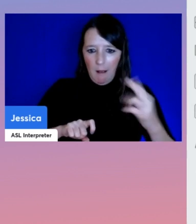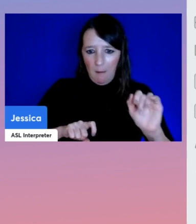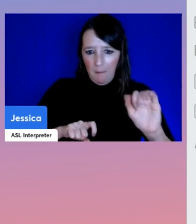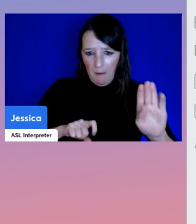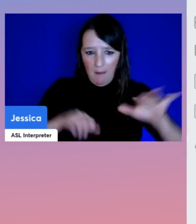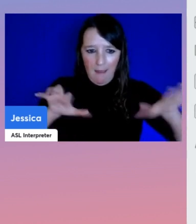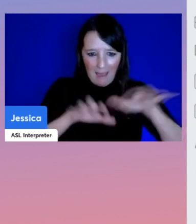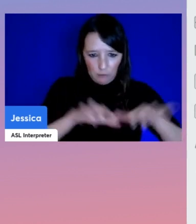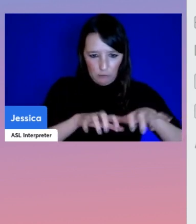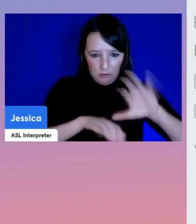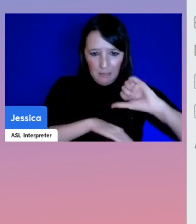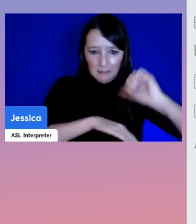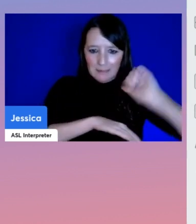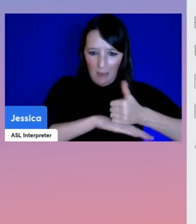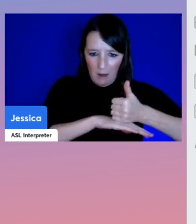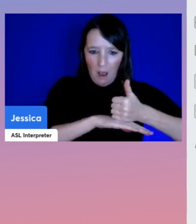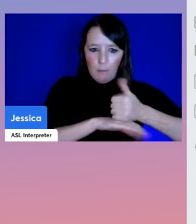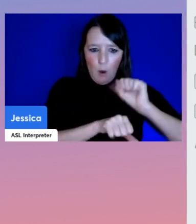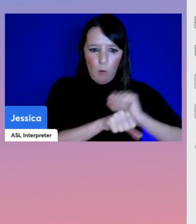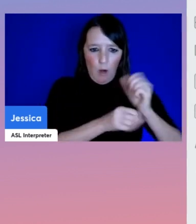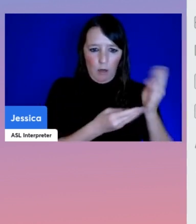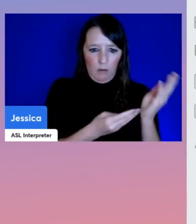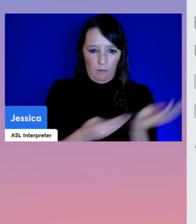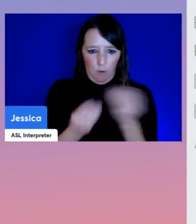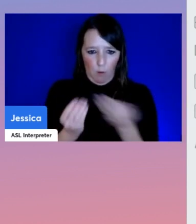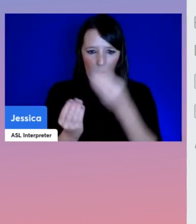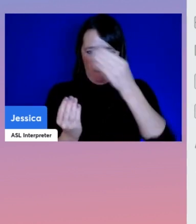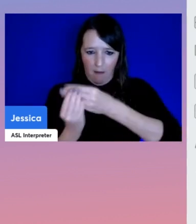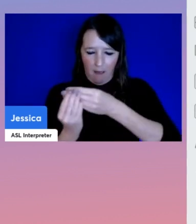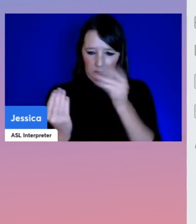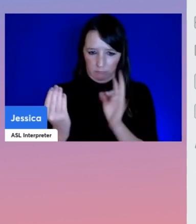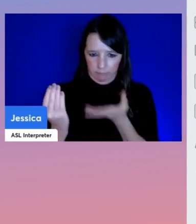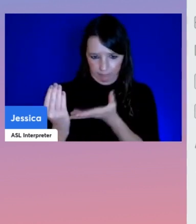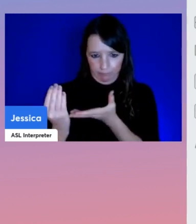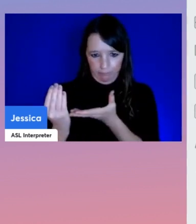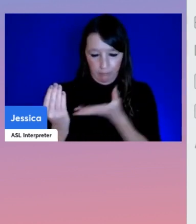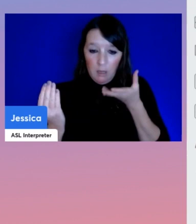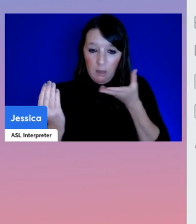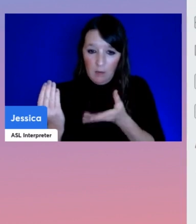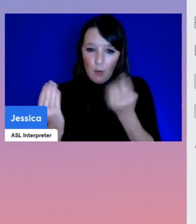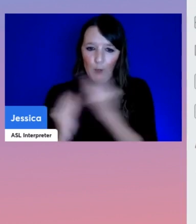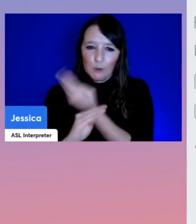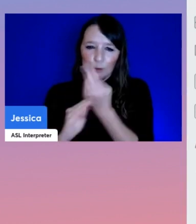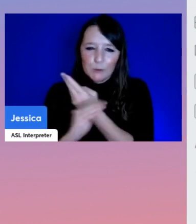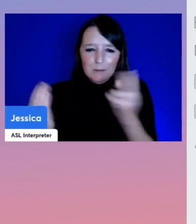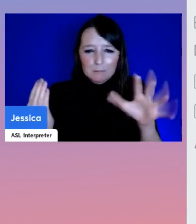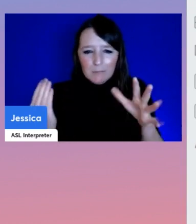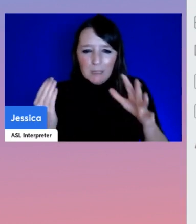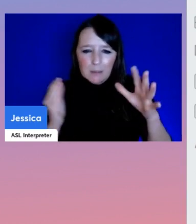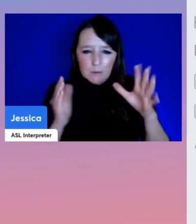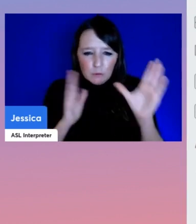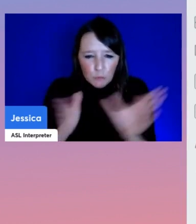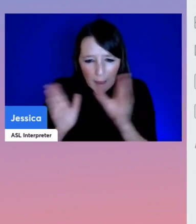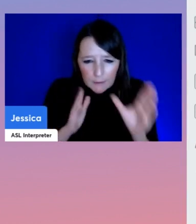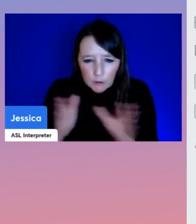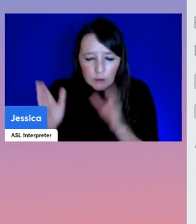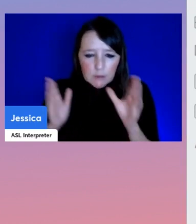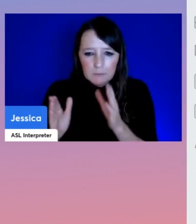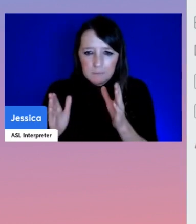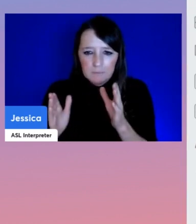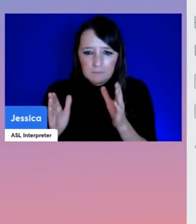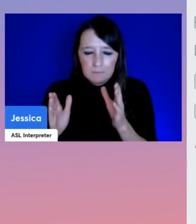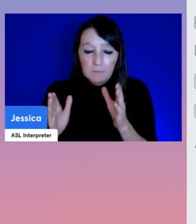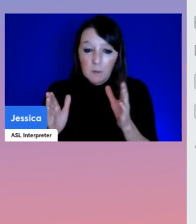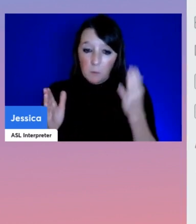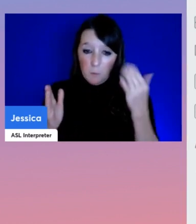file. And in this workflow file, I'm using this sort of strategy where